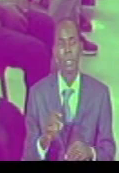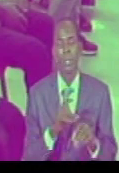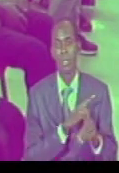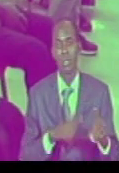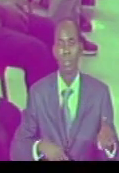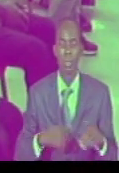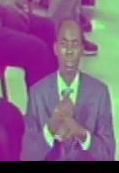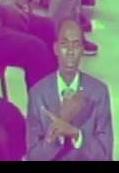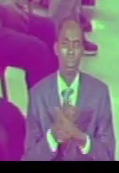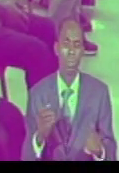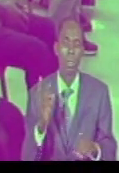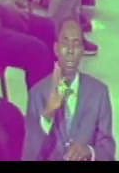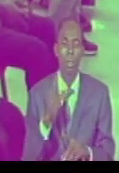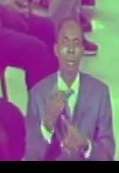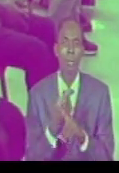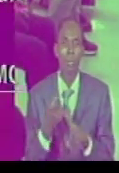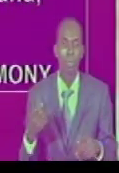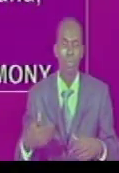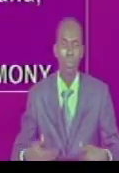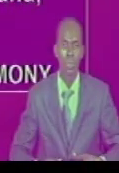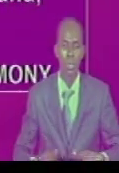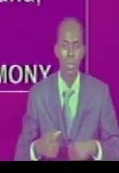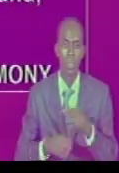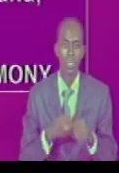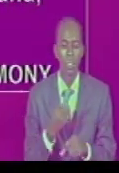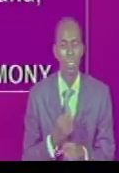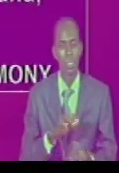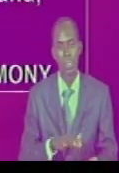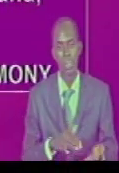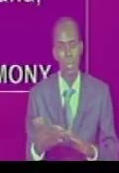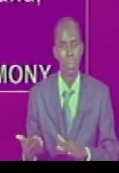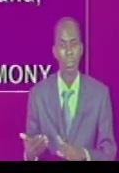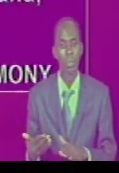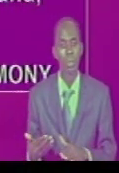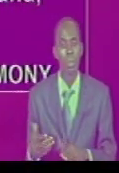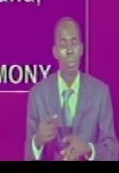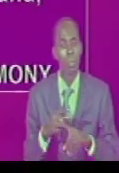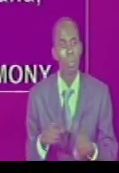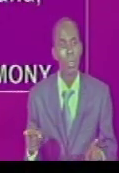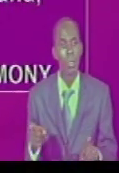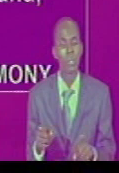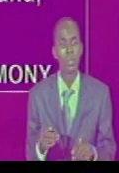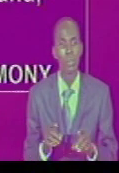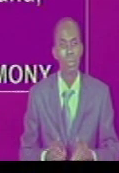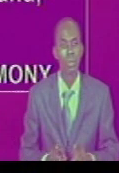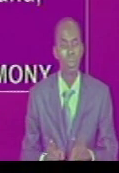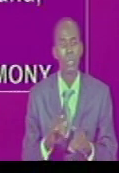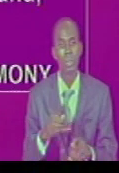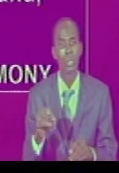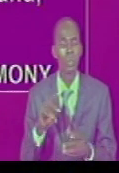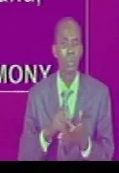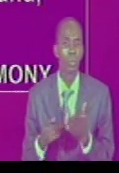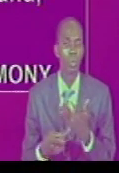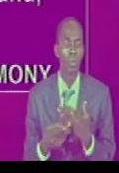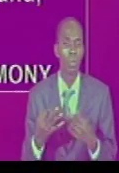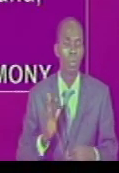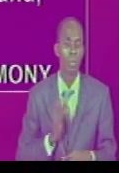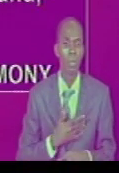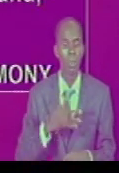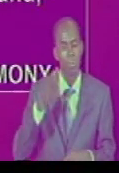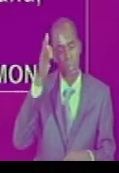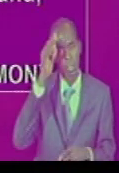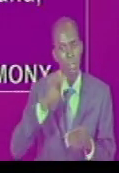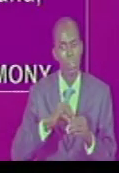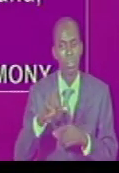this time, evil people had prophesied that I would die. But during the program of Our Father in the Lord, the global